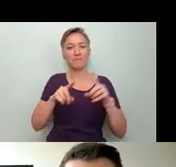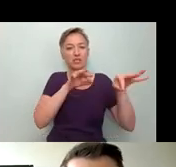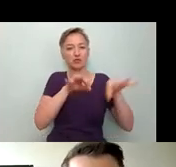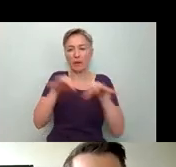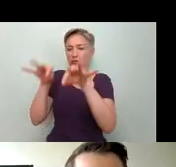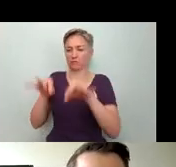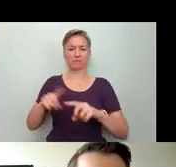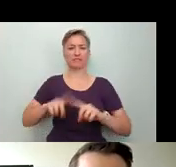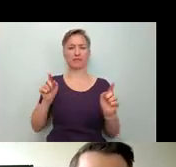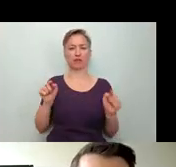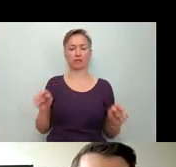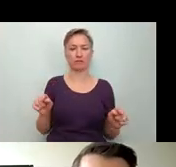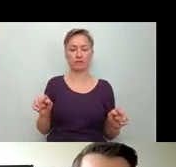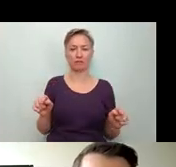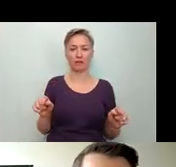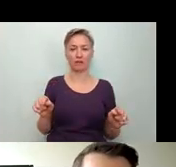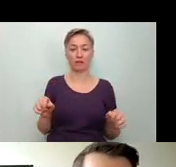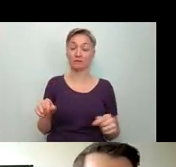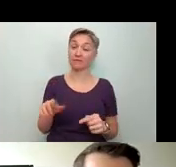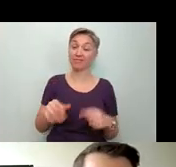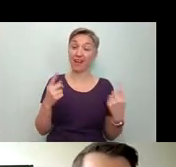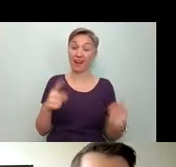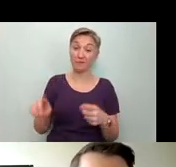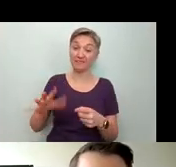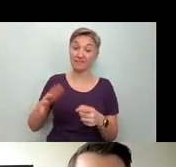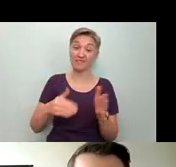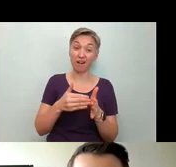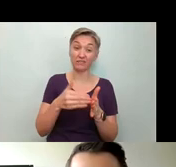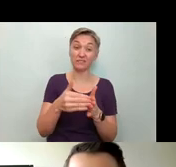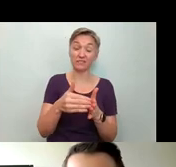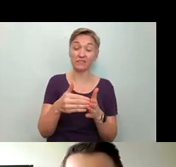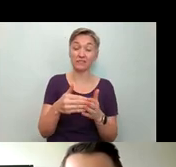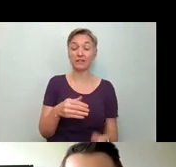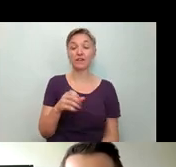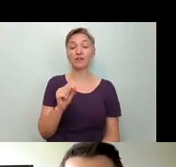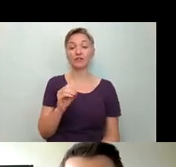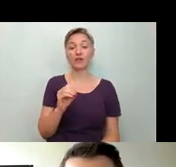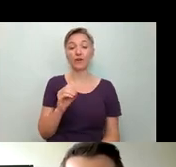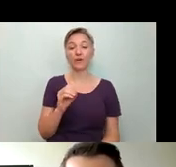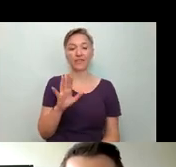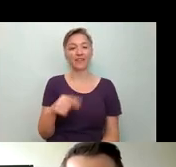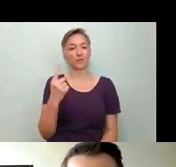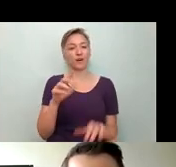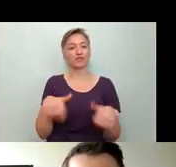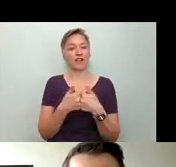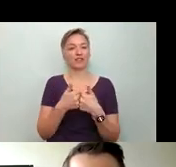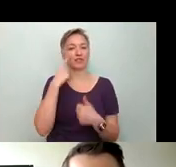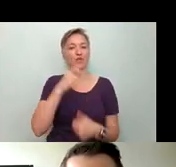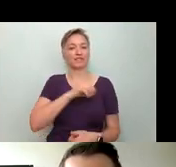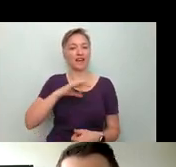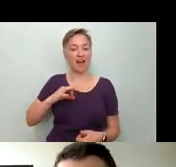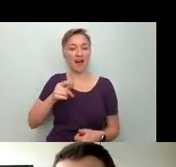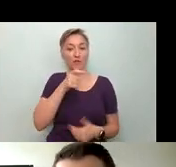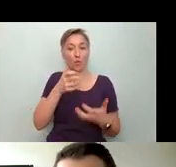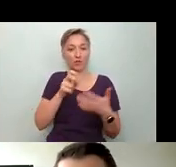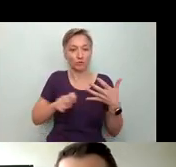job details. That's not uncommon in our structure. And that's part of what creates the challenges for staff who are looking to grow their